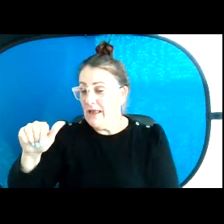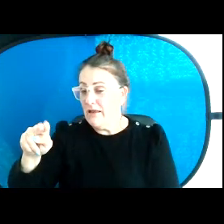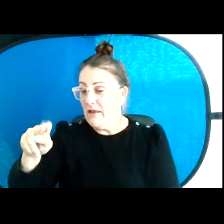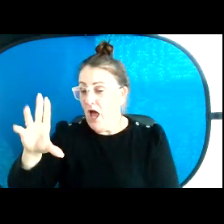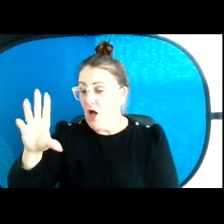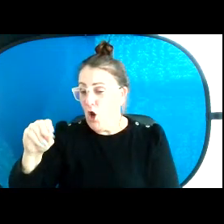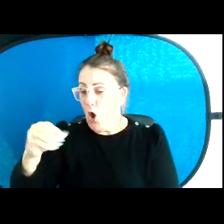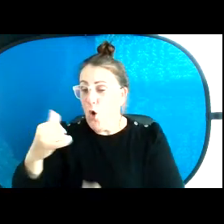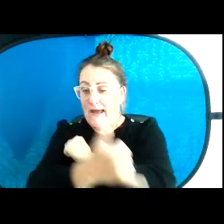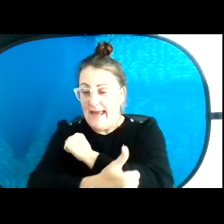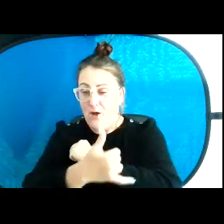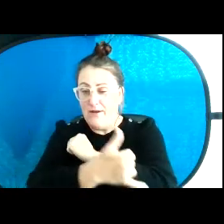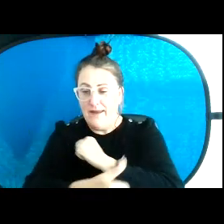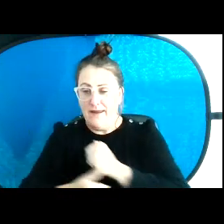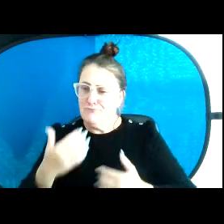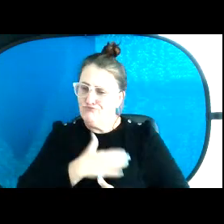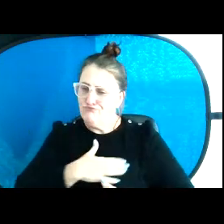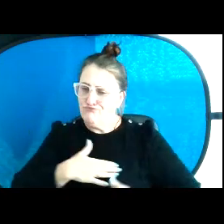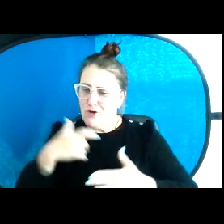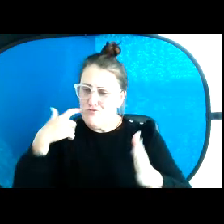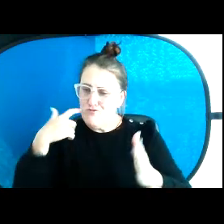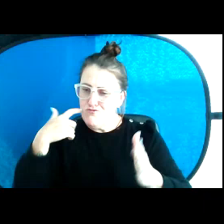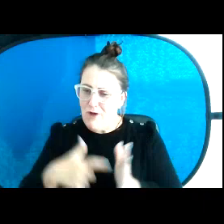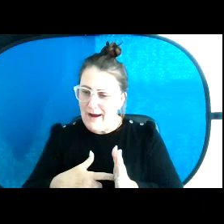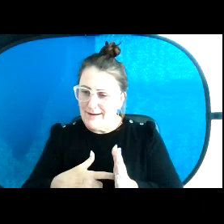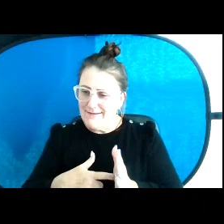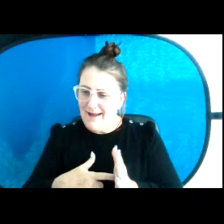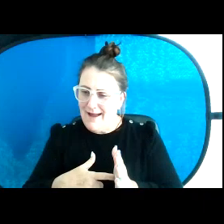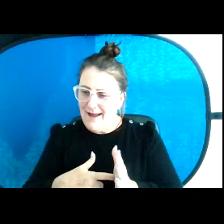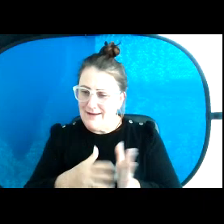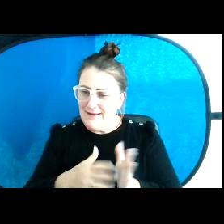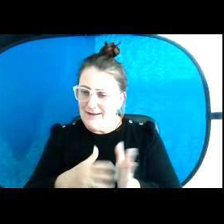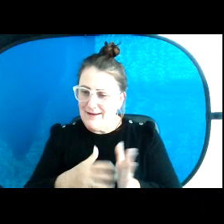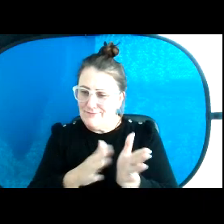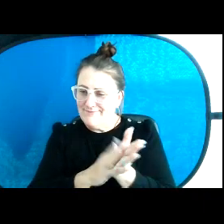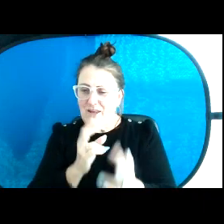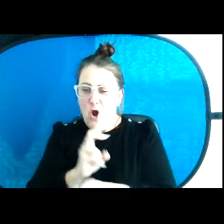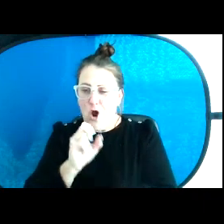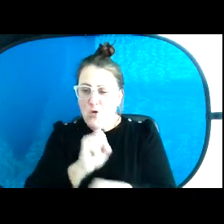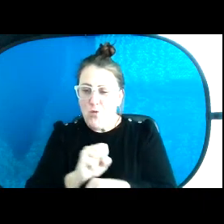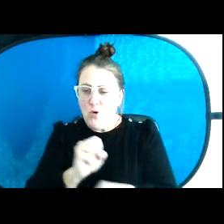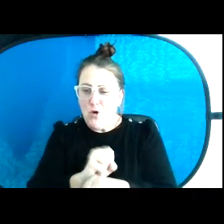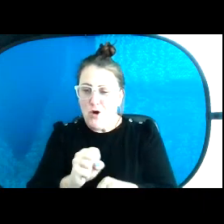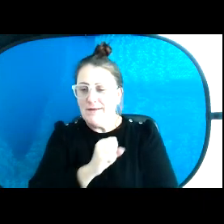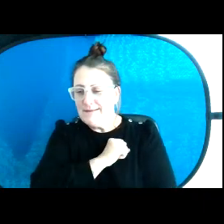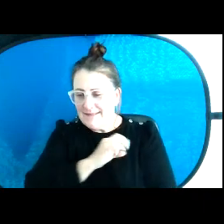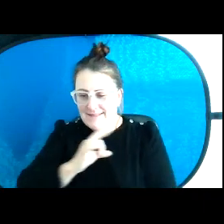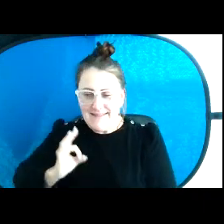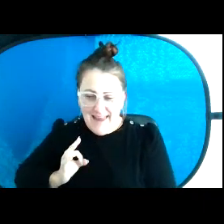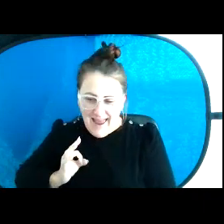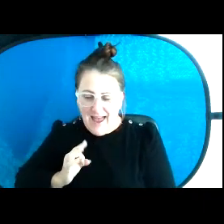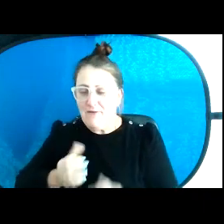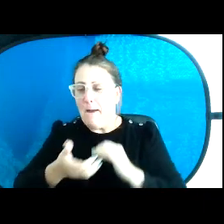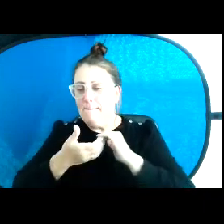We're pleased to be recognized in this way, and I'd like to acknowledge all the hard work on the part of Commission staff that makes that partnership possible.